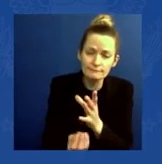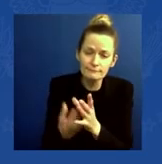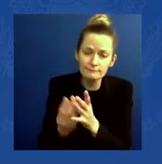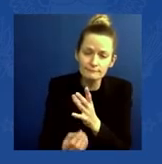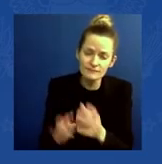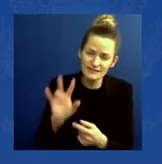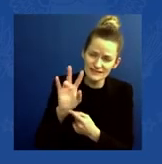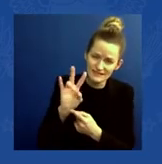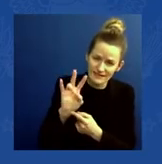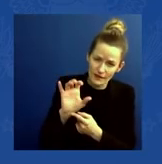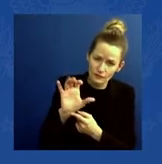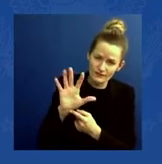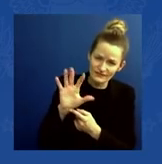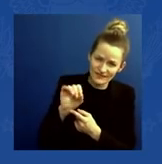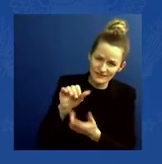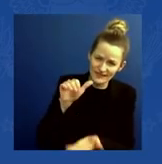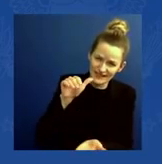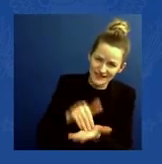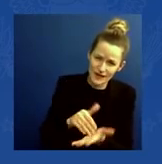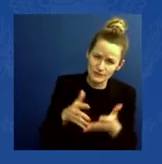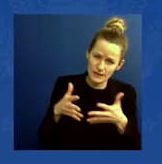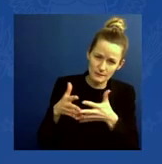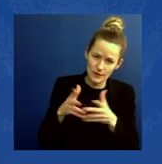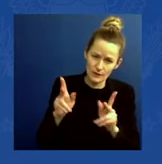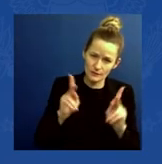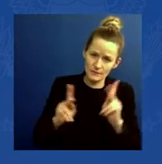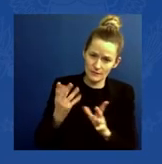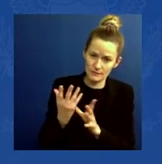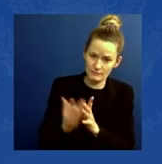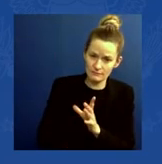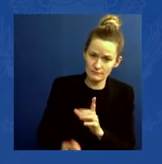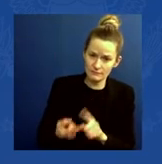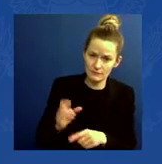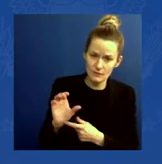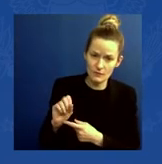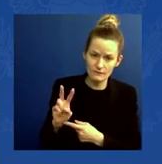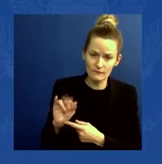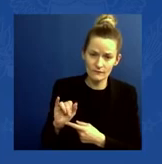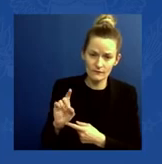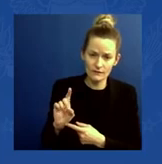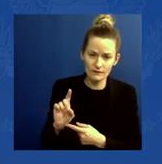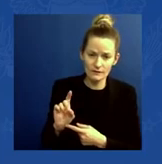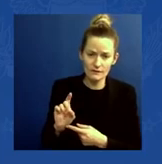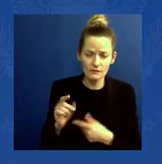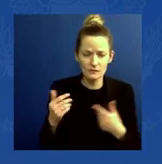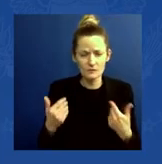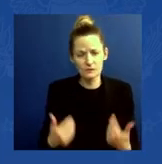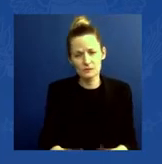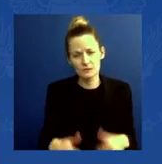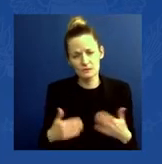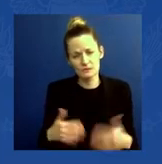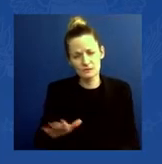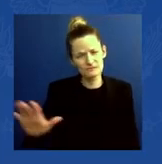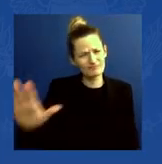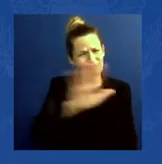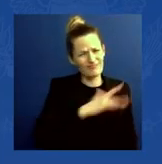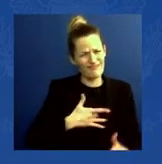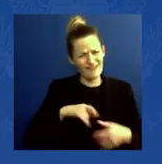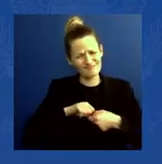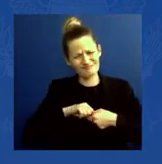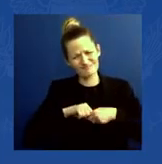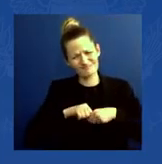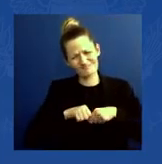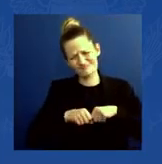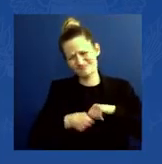750,000. And so people are worried. People are also worried about, coming up, they don't, understandably.